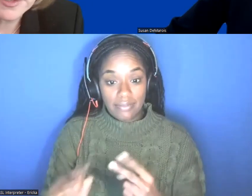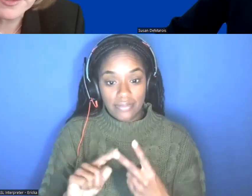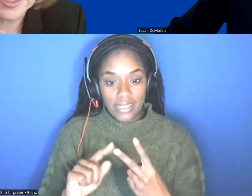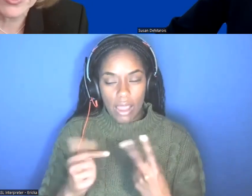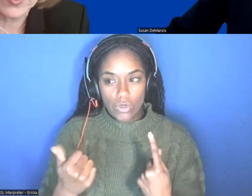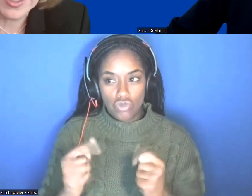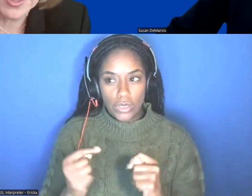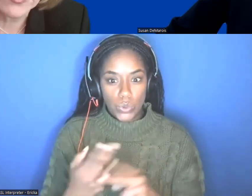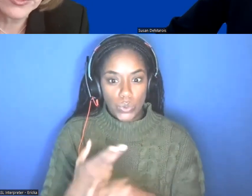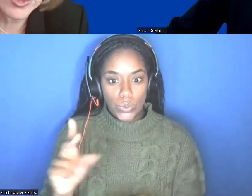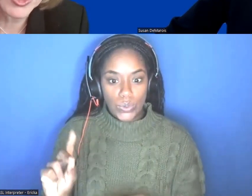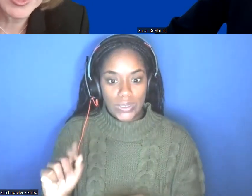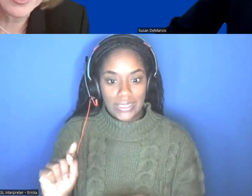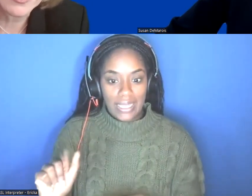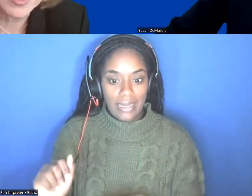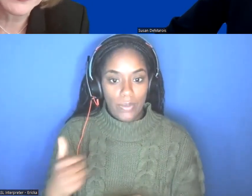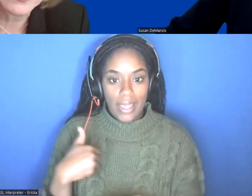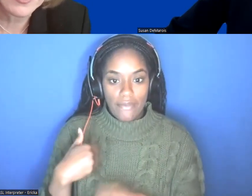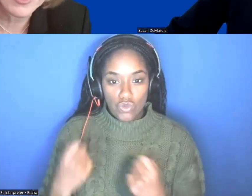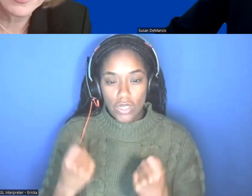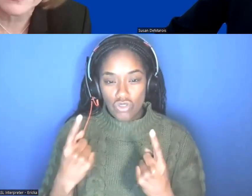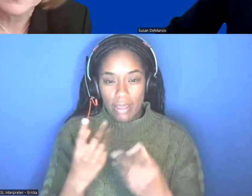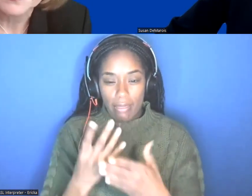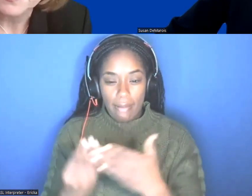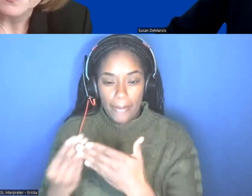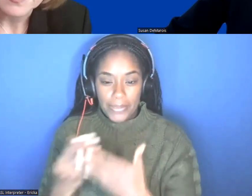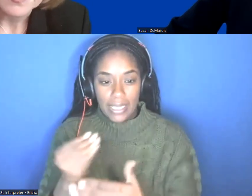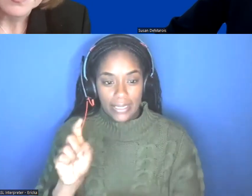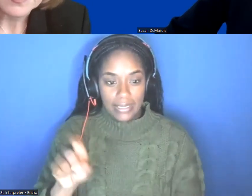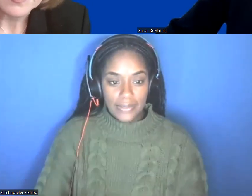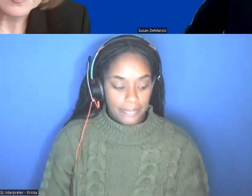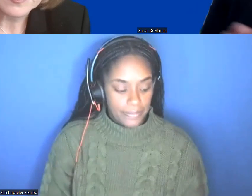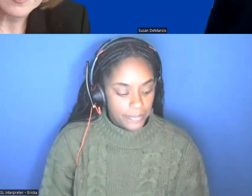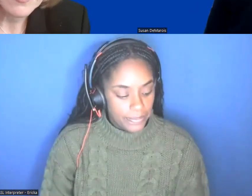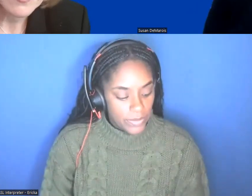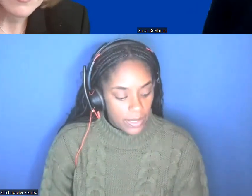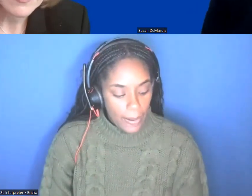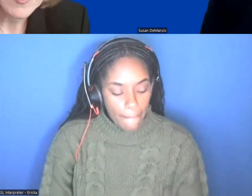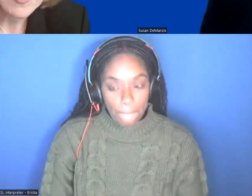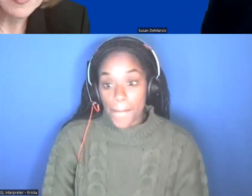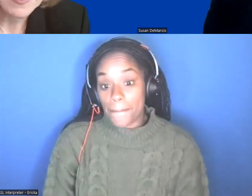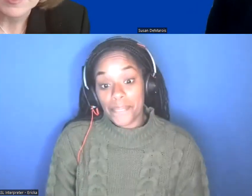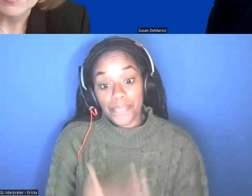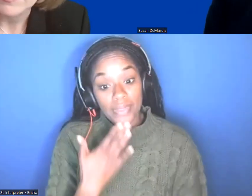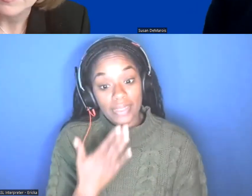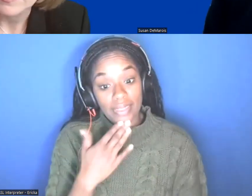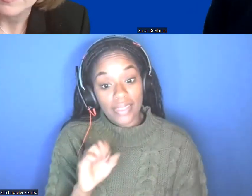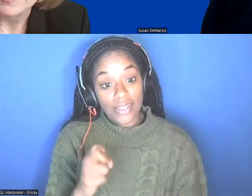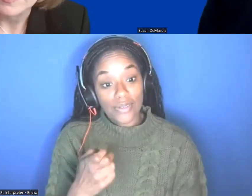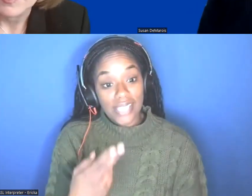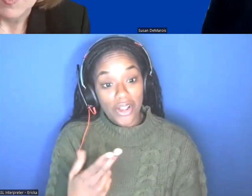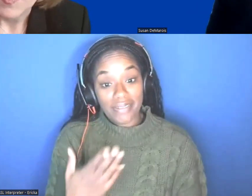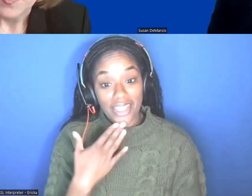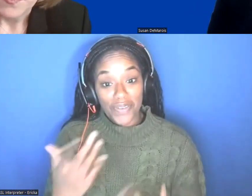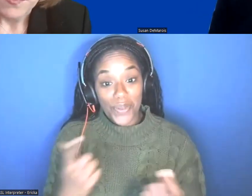utilize the data that we have to understand the gaps and the needs. Thank you, Sarah, and thank you for all the questions.